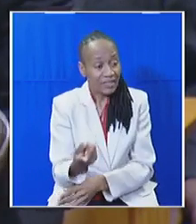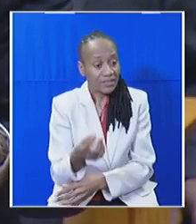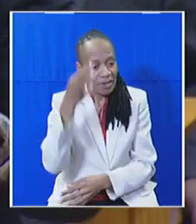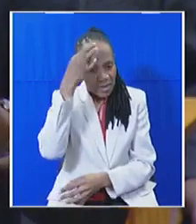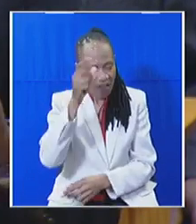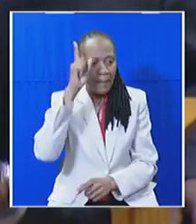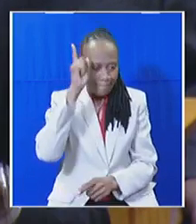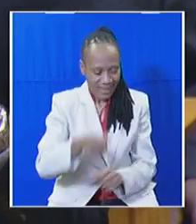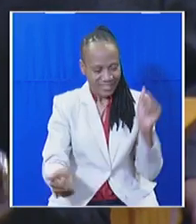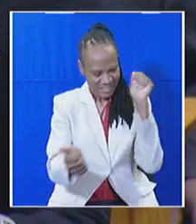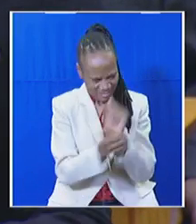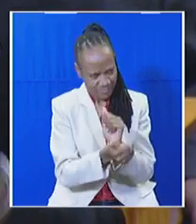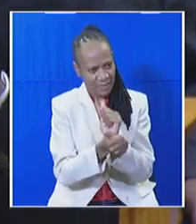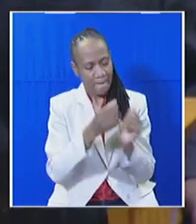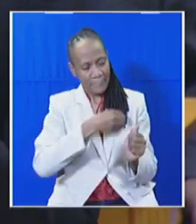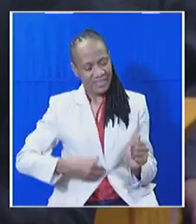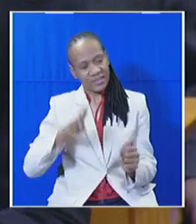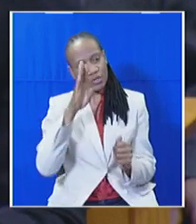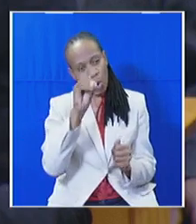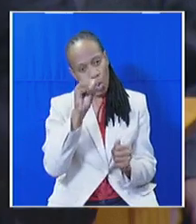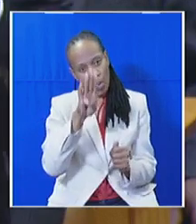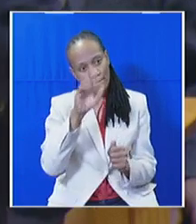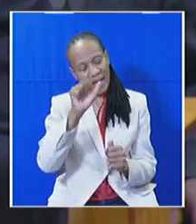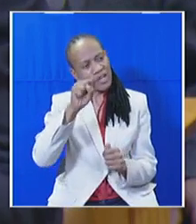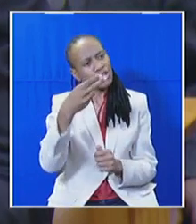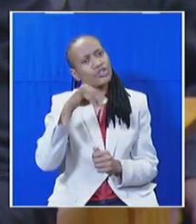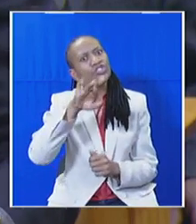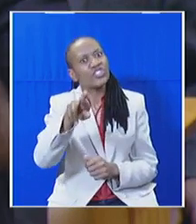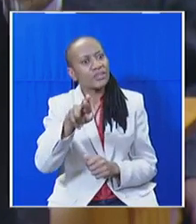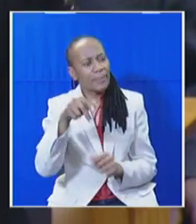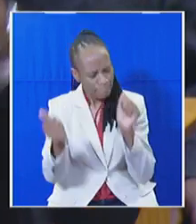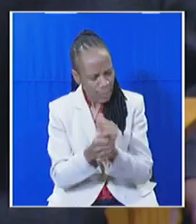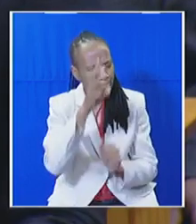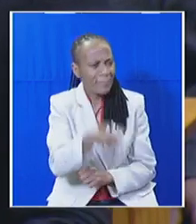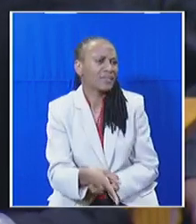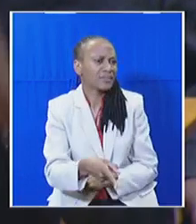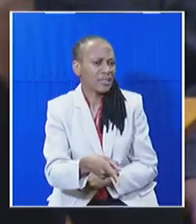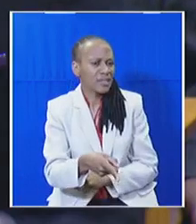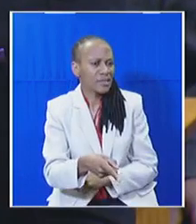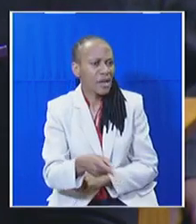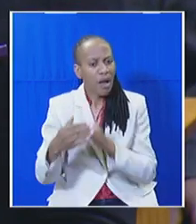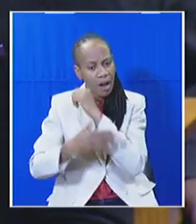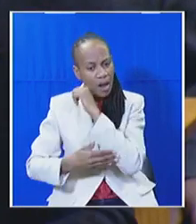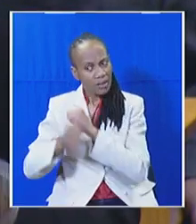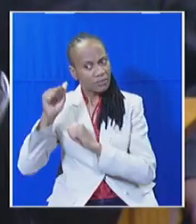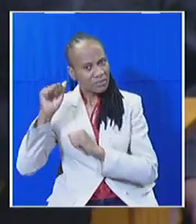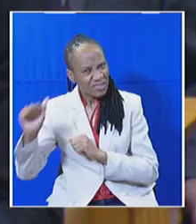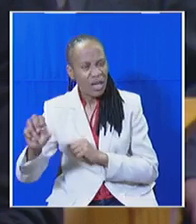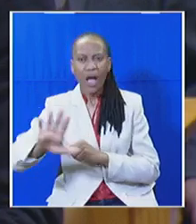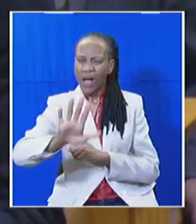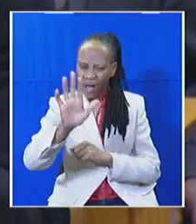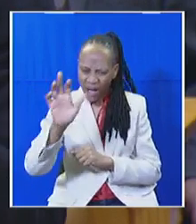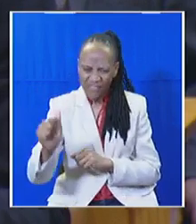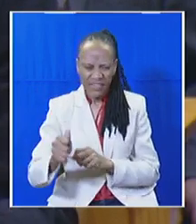fact arrested Omar al-Bashir, a man wanted for war crimes, for genocide against Africans,